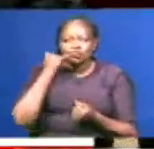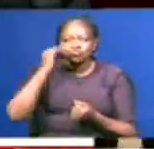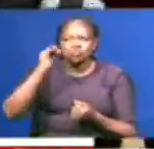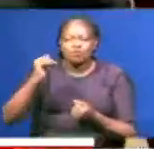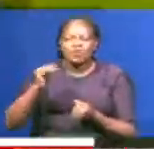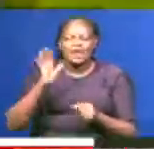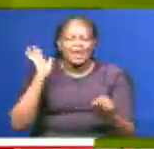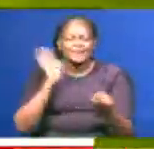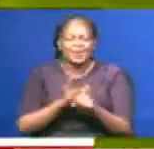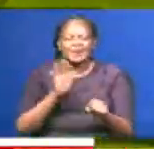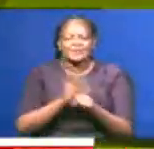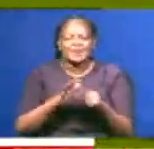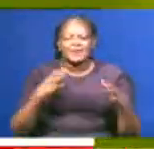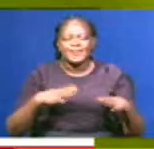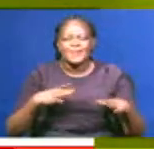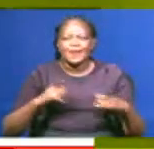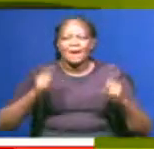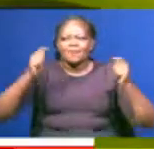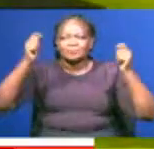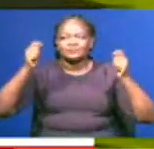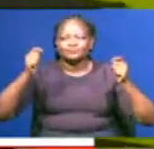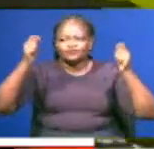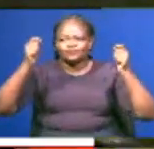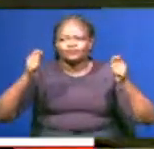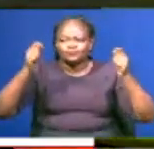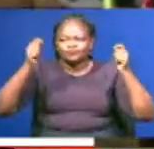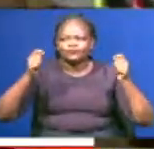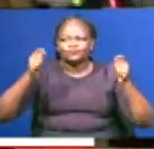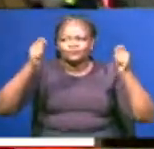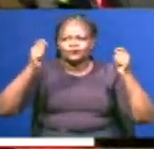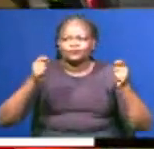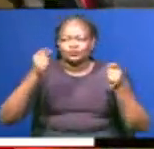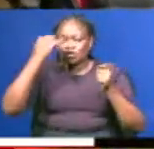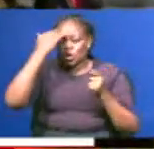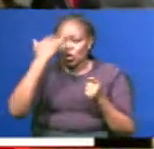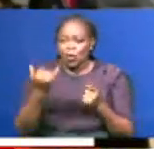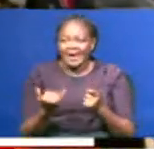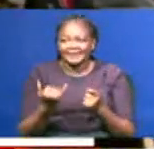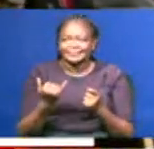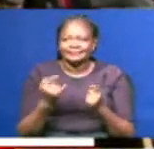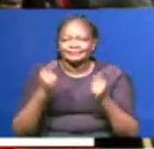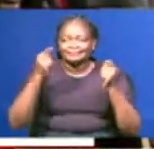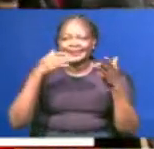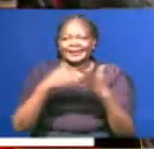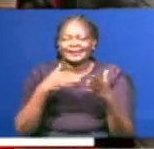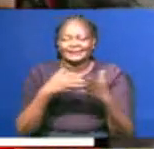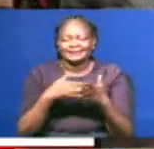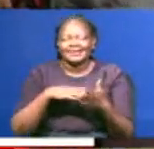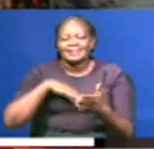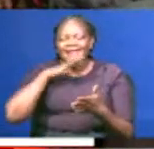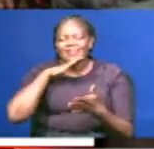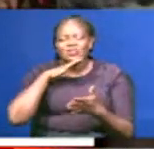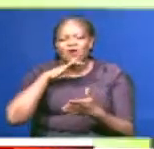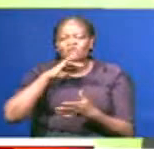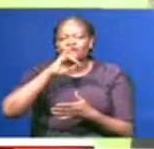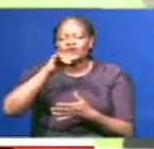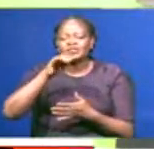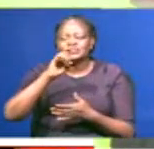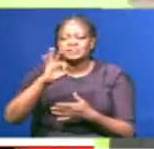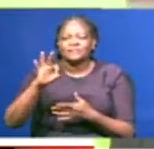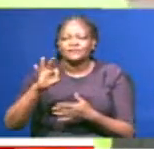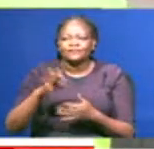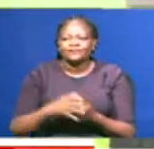hundreds of residents staged demonstrations within the city to protest against the unclear death of Geoffrey Mwathi.